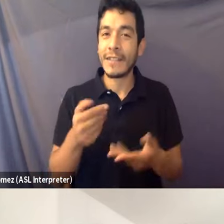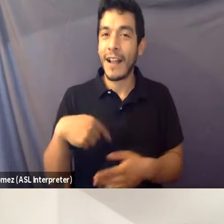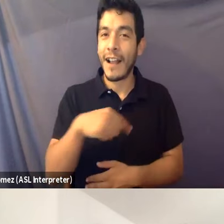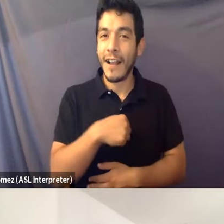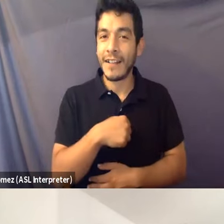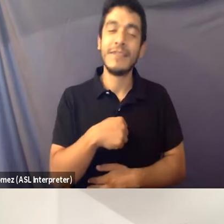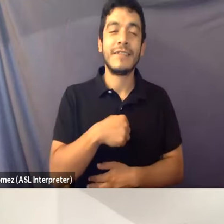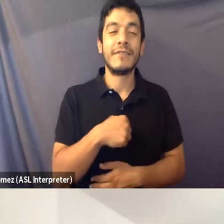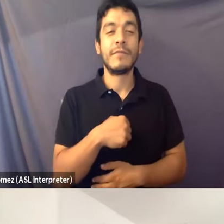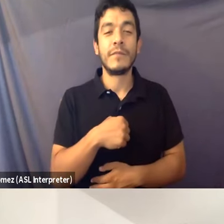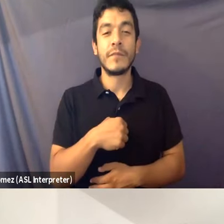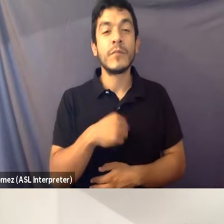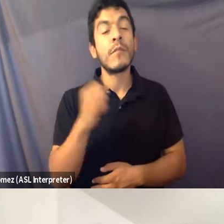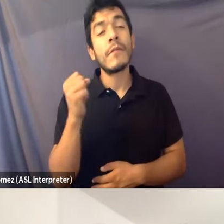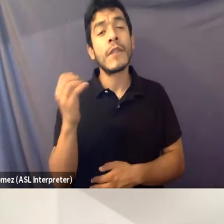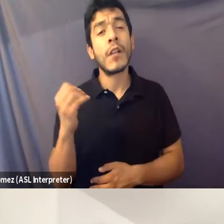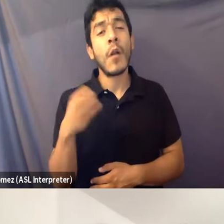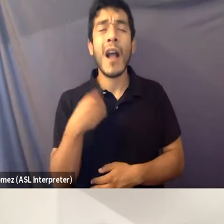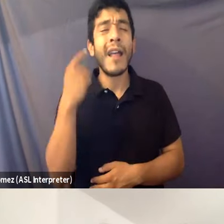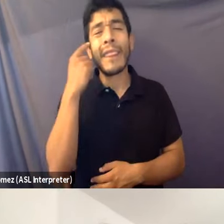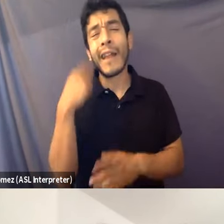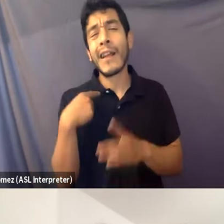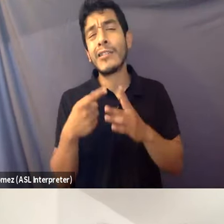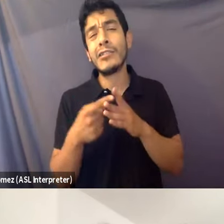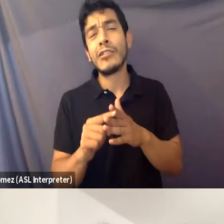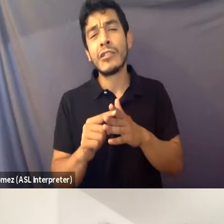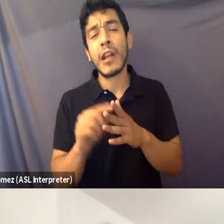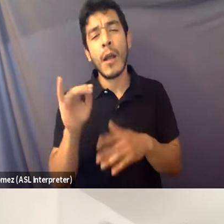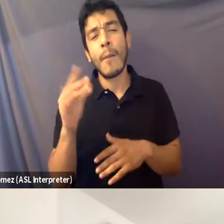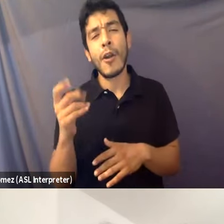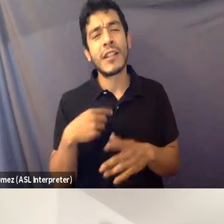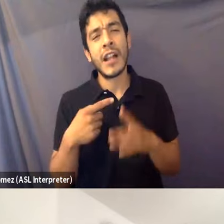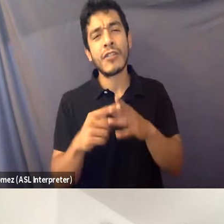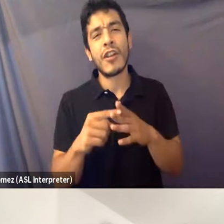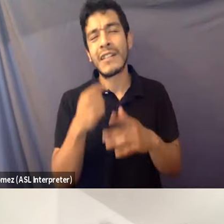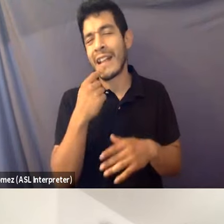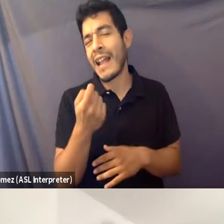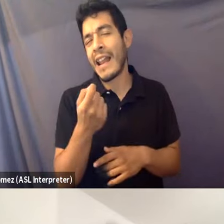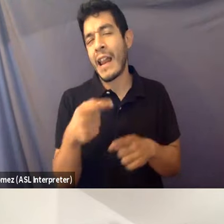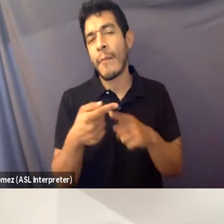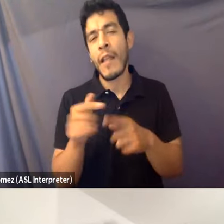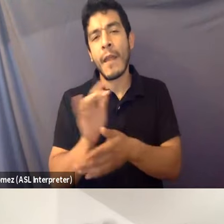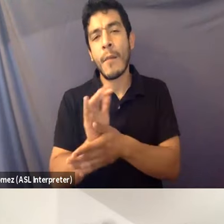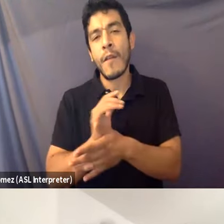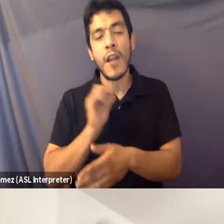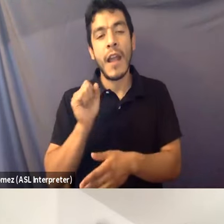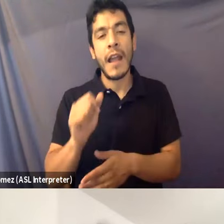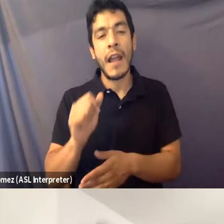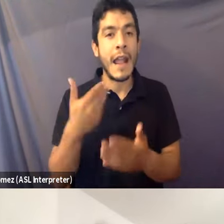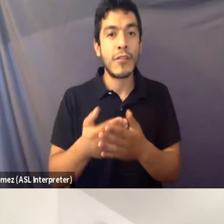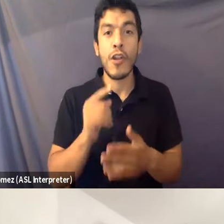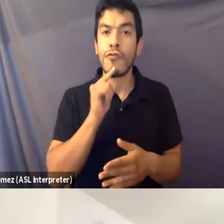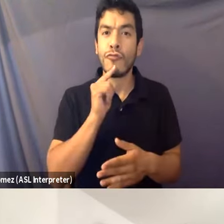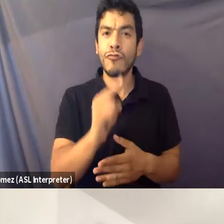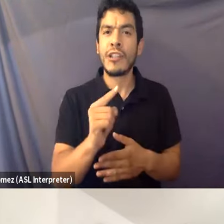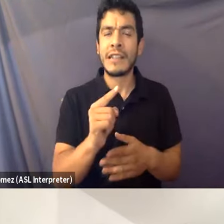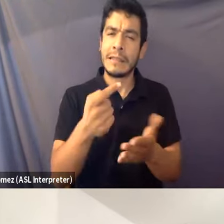So I just thought I would start out, Marge and I will just start out telling a little bit about the film so we can just get to the real meat of the discussion.